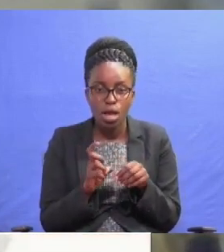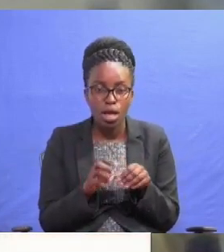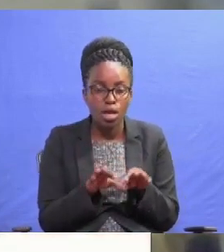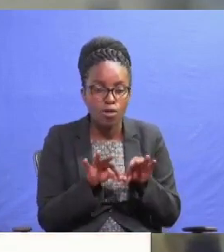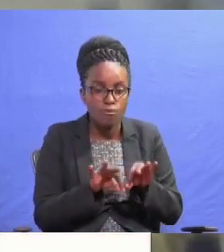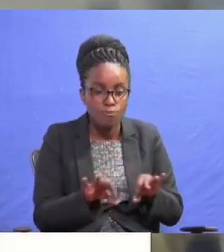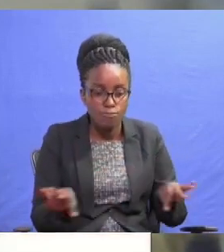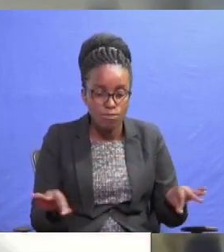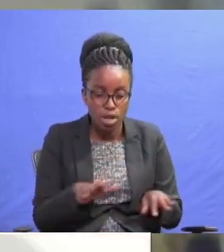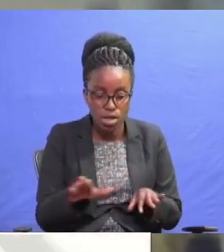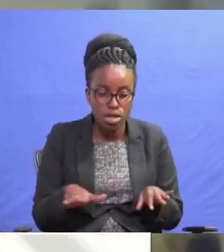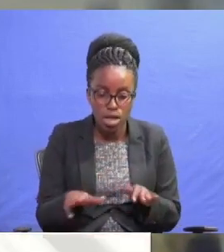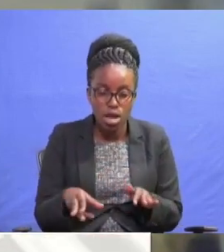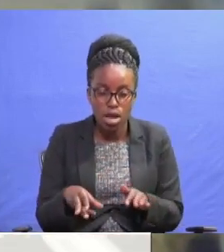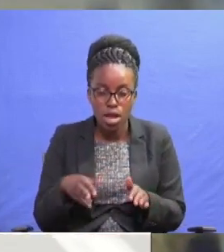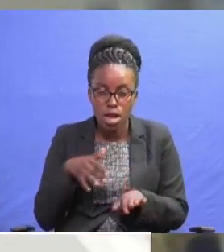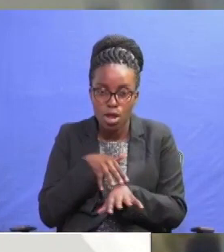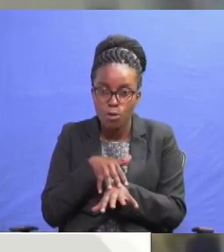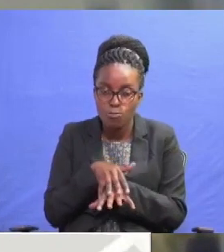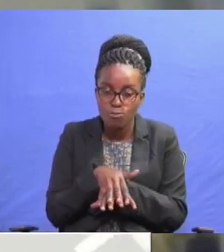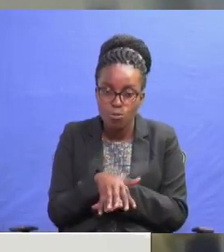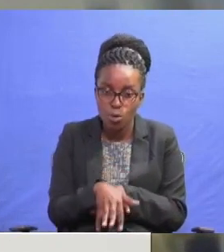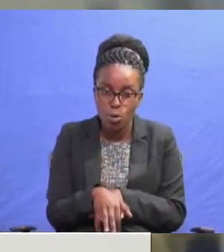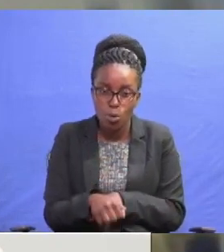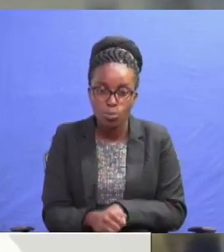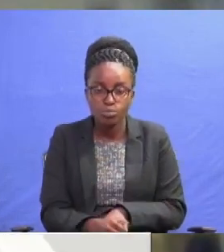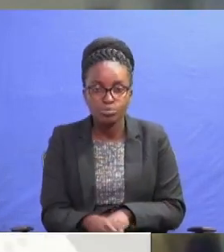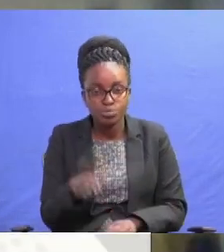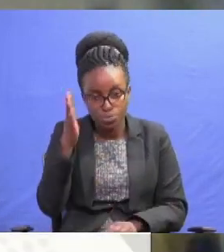area. The second thing we need to know is that